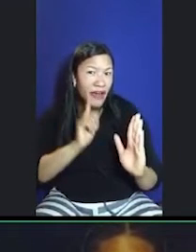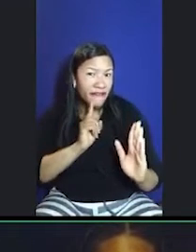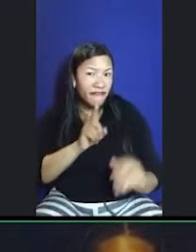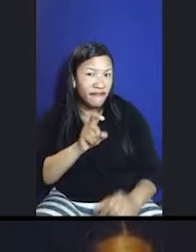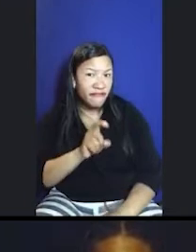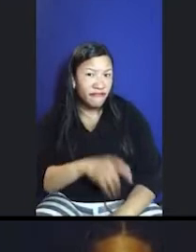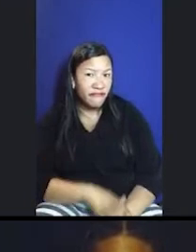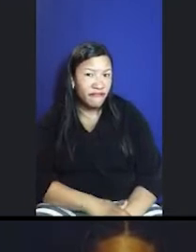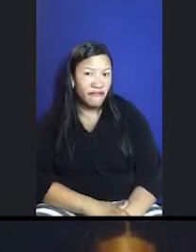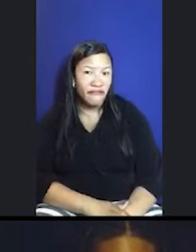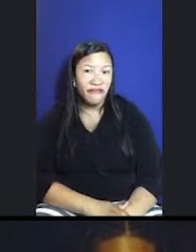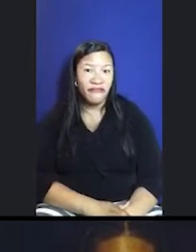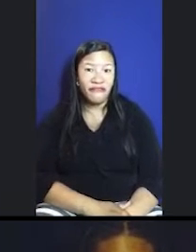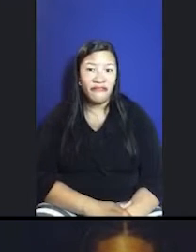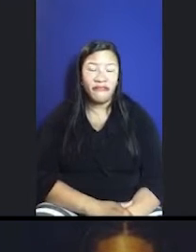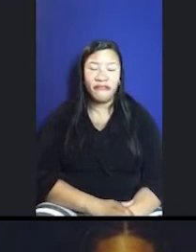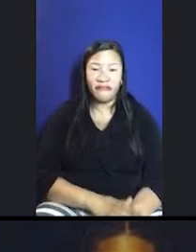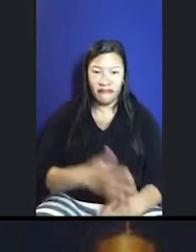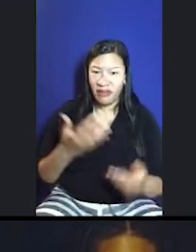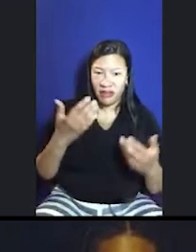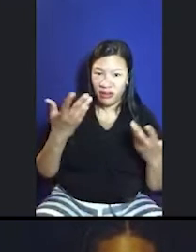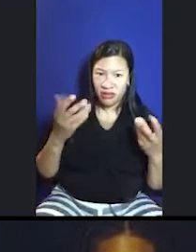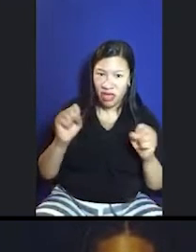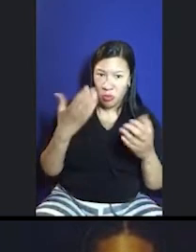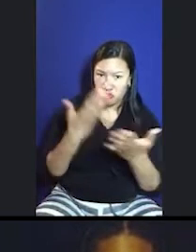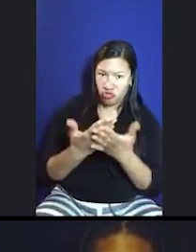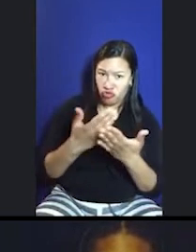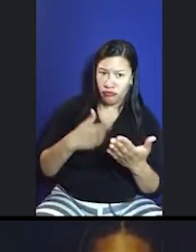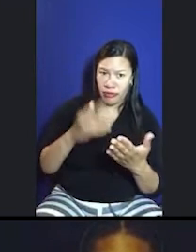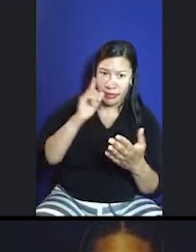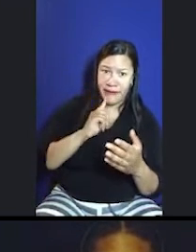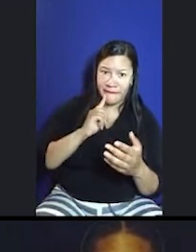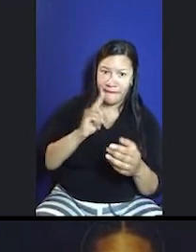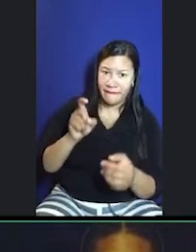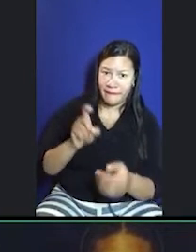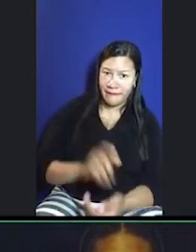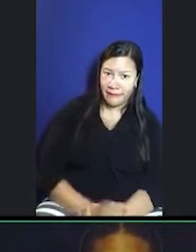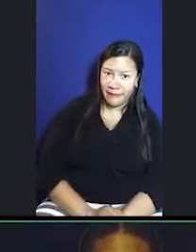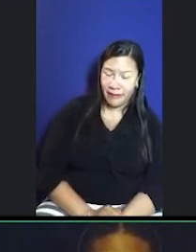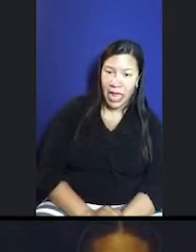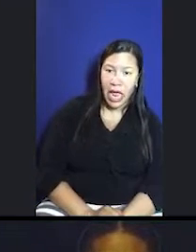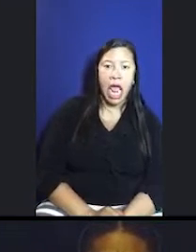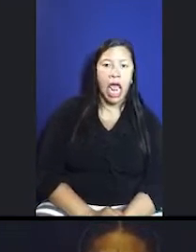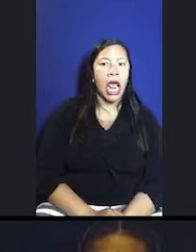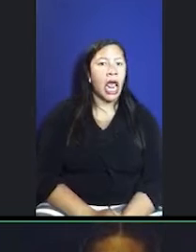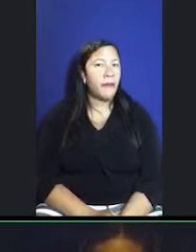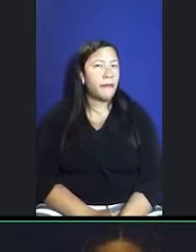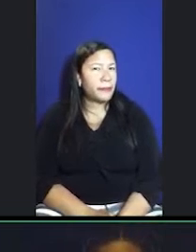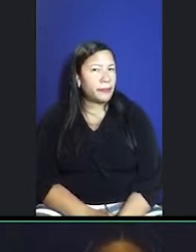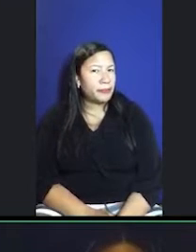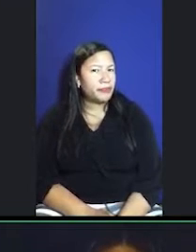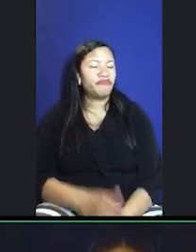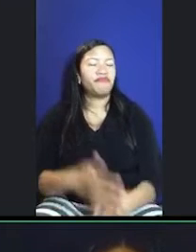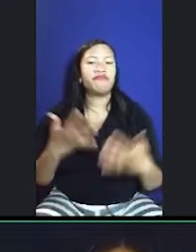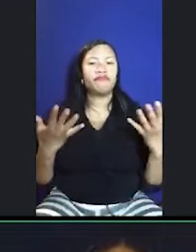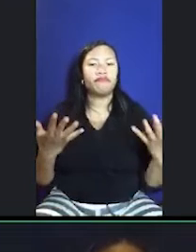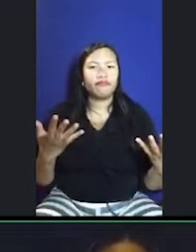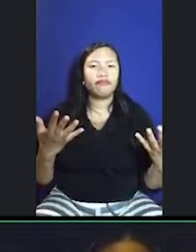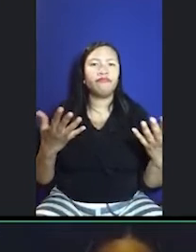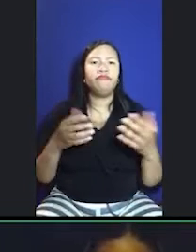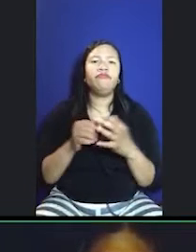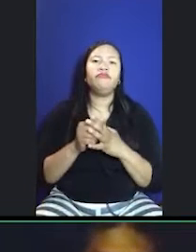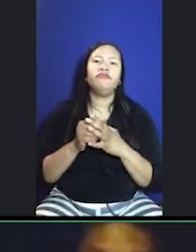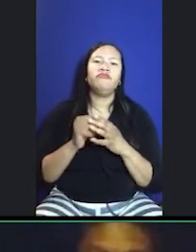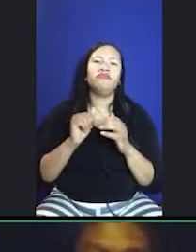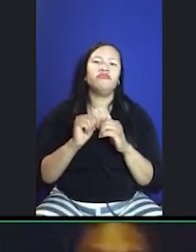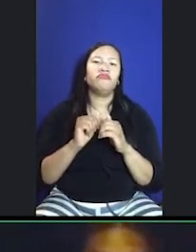any Not is there any way to prove that you're deaf? uh The only thing that I can think of